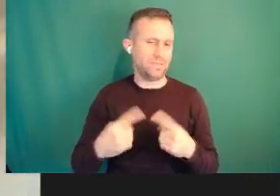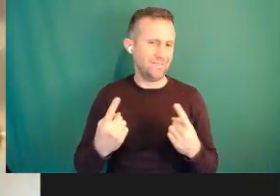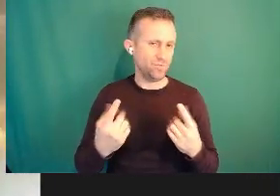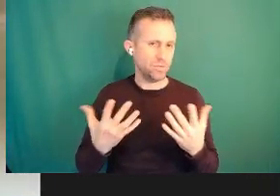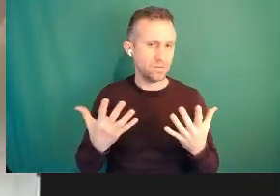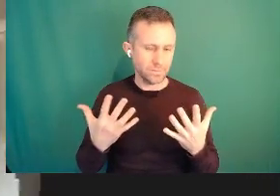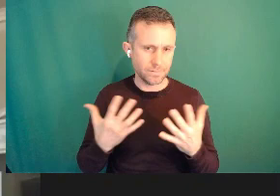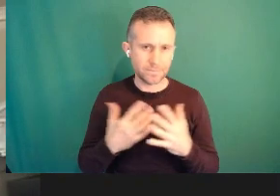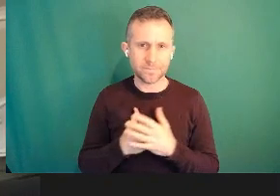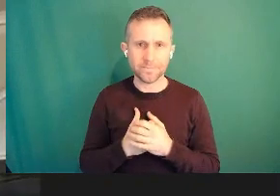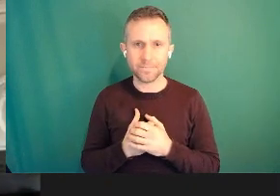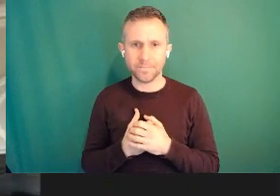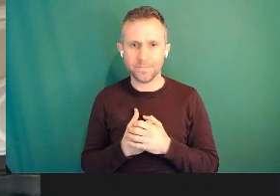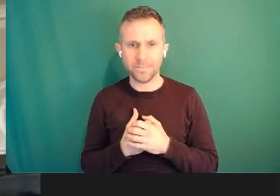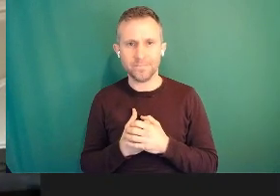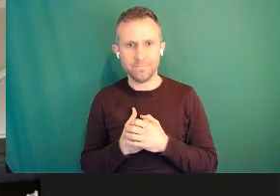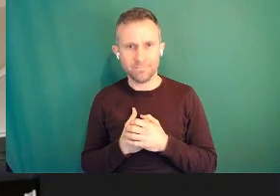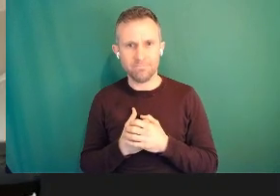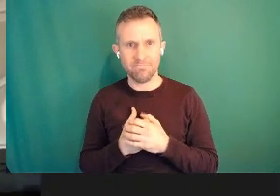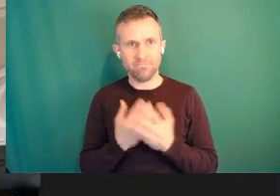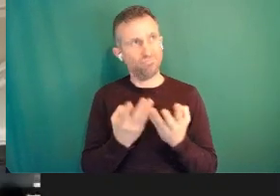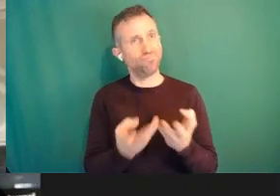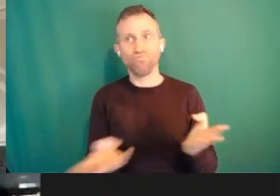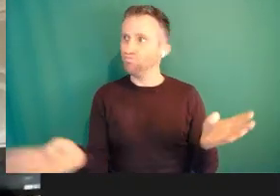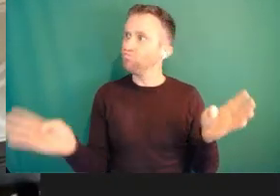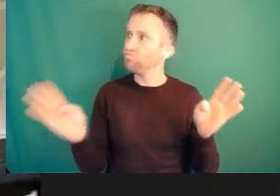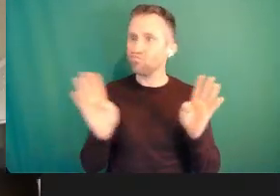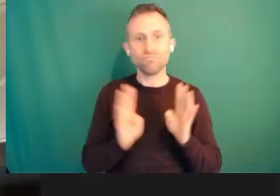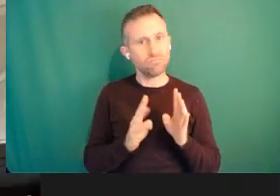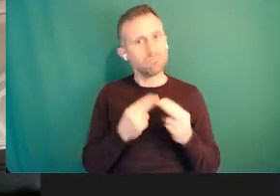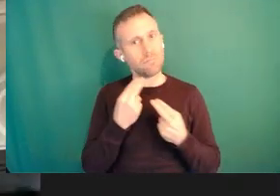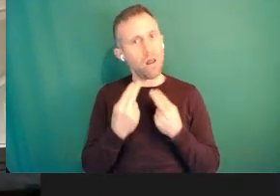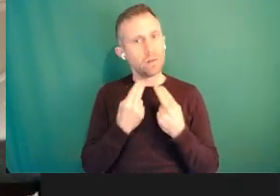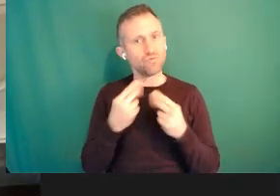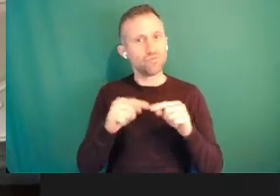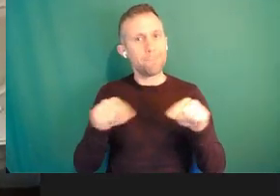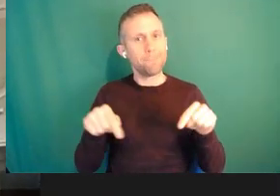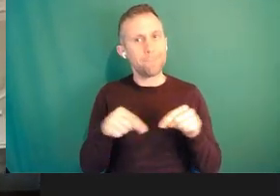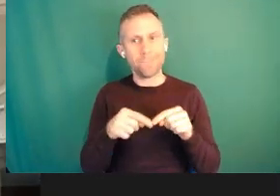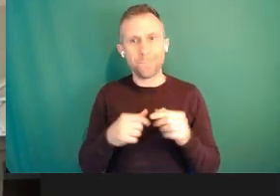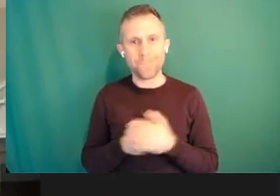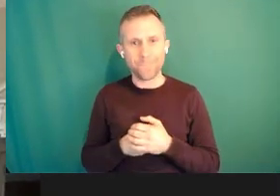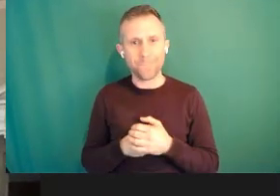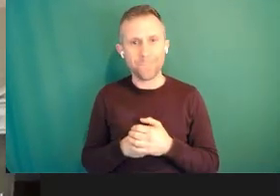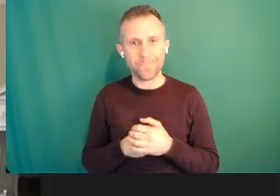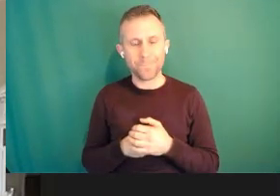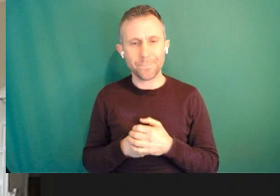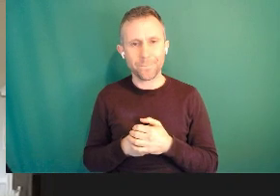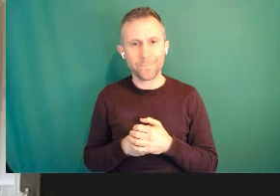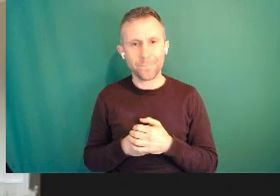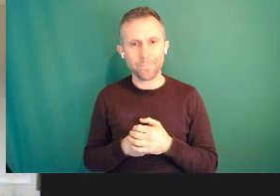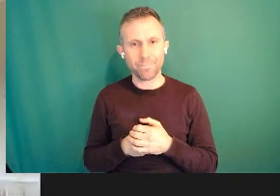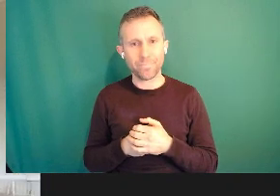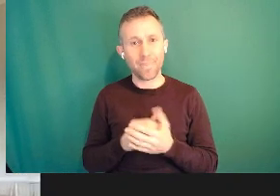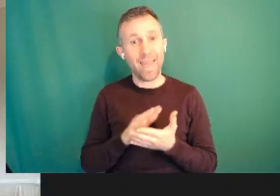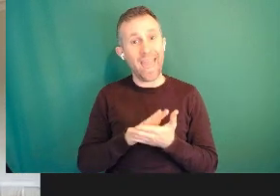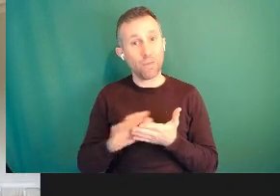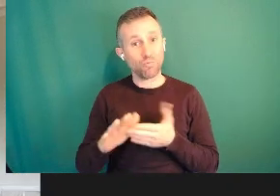building that would have taken place in. So Henry Courtenay, he was a Catholic, and he was